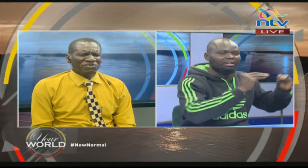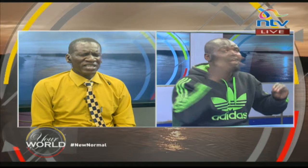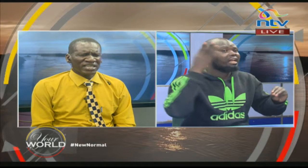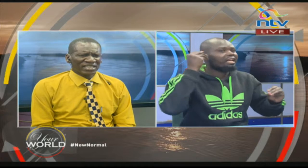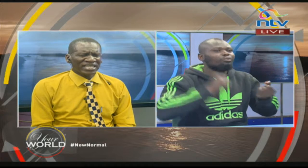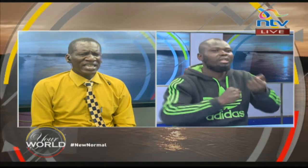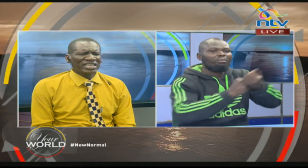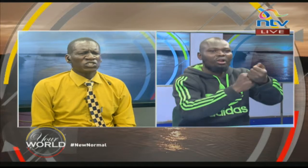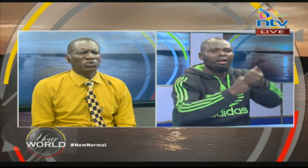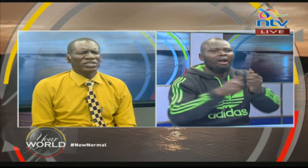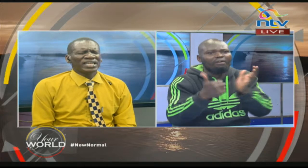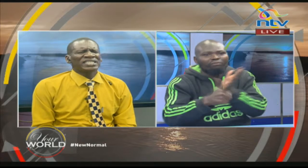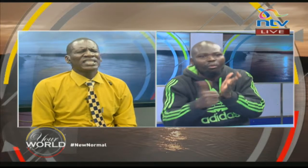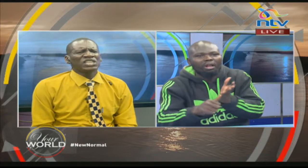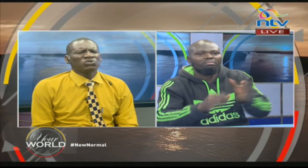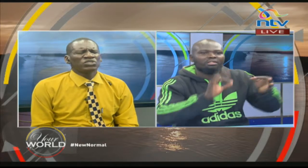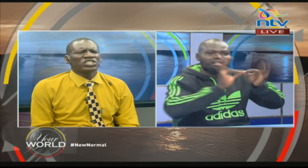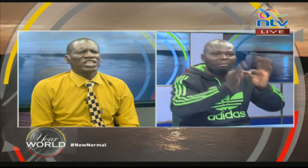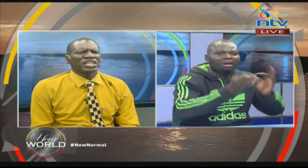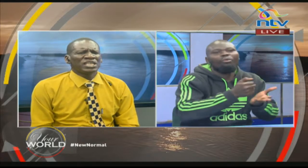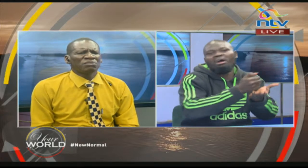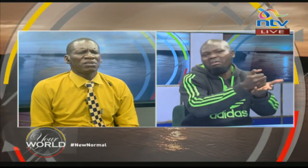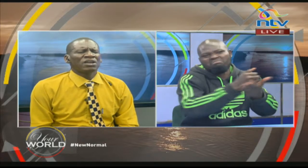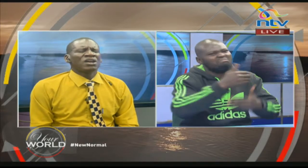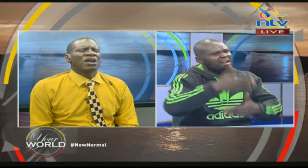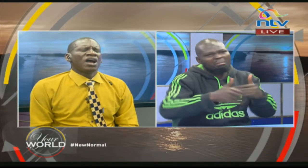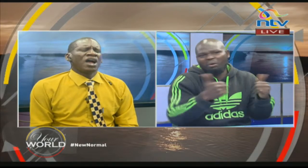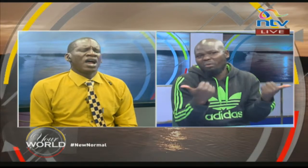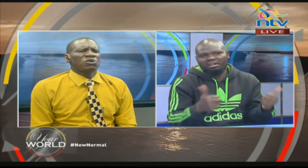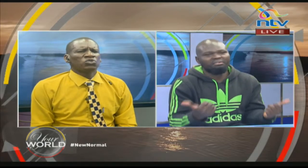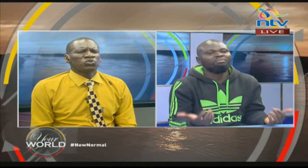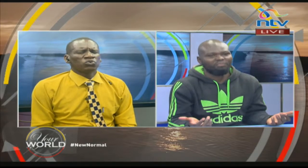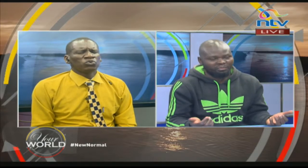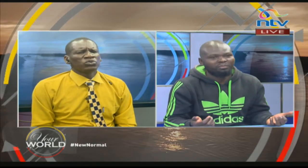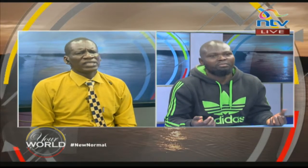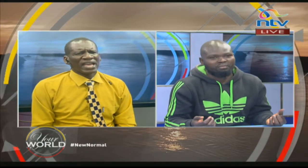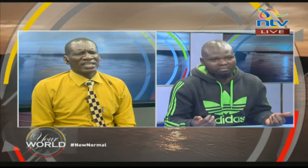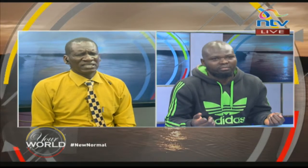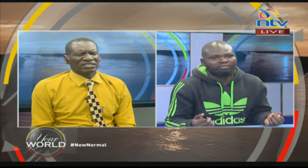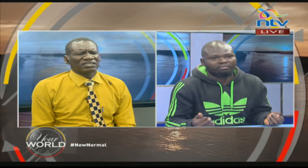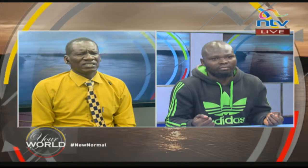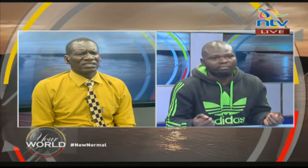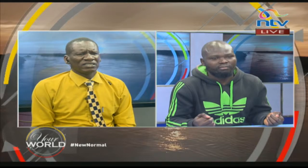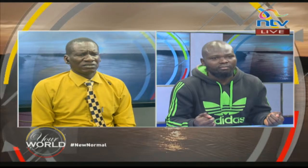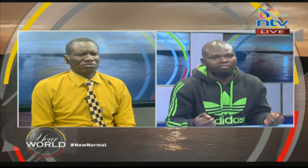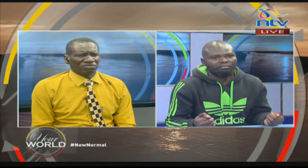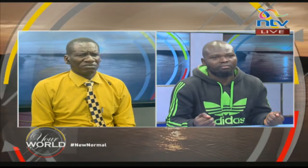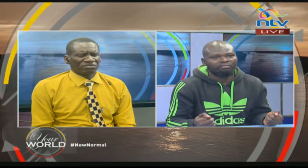had fear hearing children. I tried to train them how to sign.